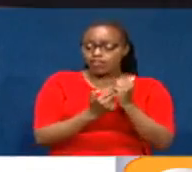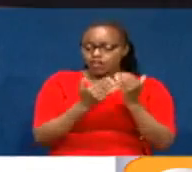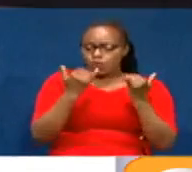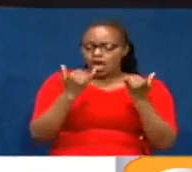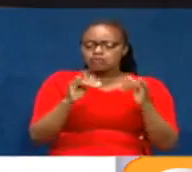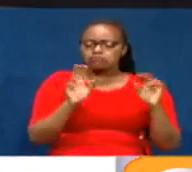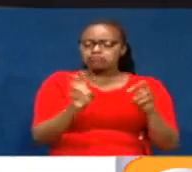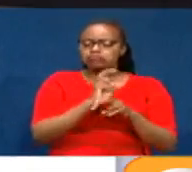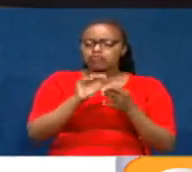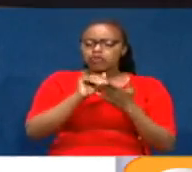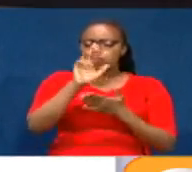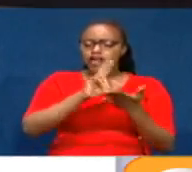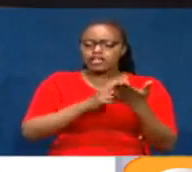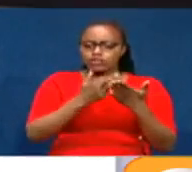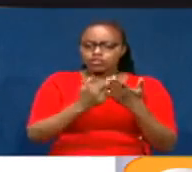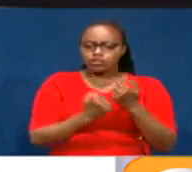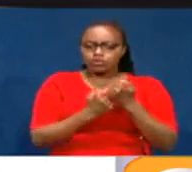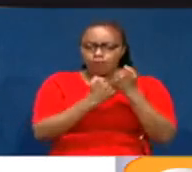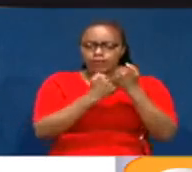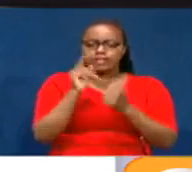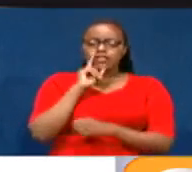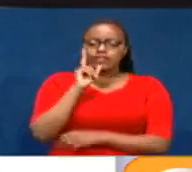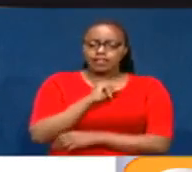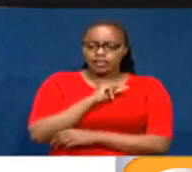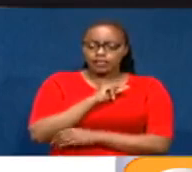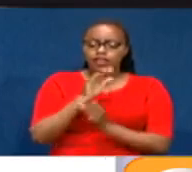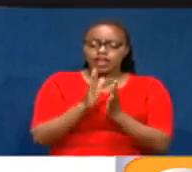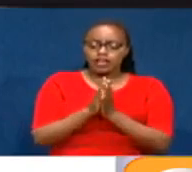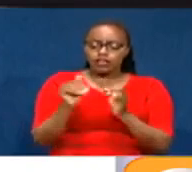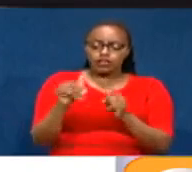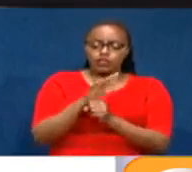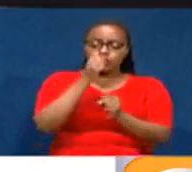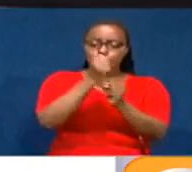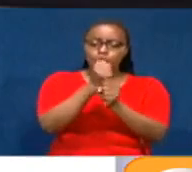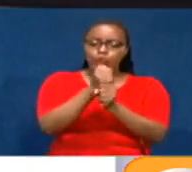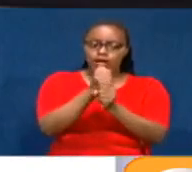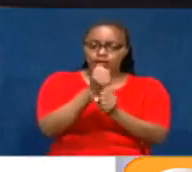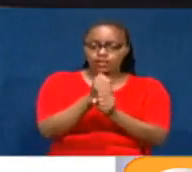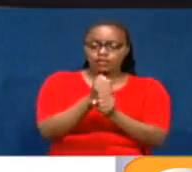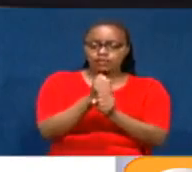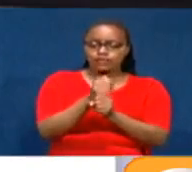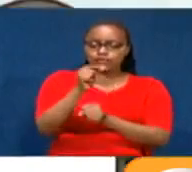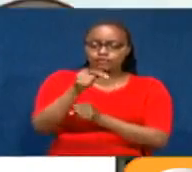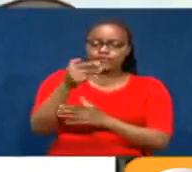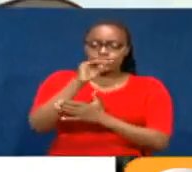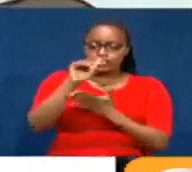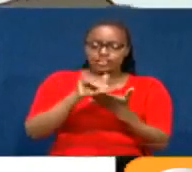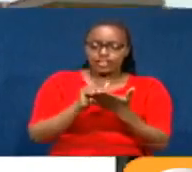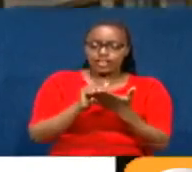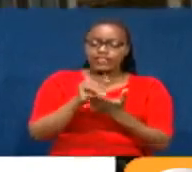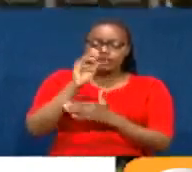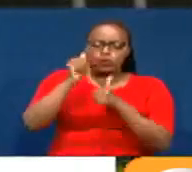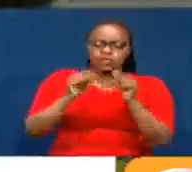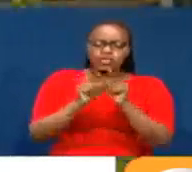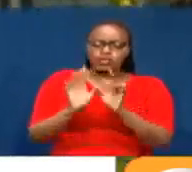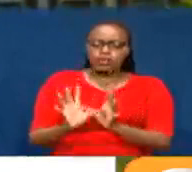sourcing for more resources to support the completion and the full operationalization of this hub. The facility, which